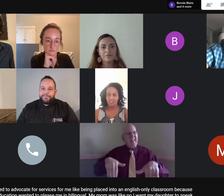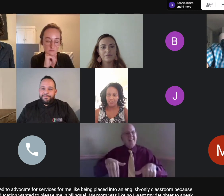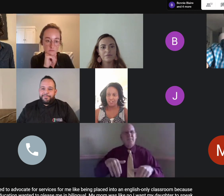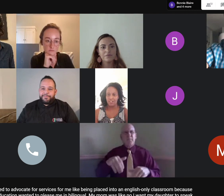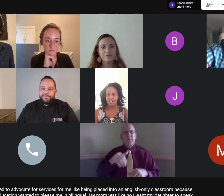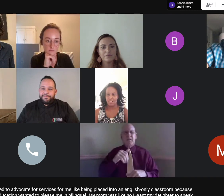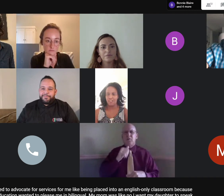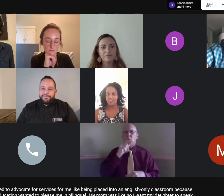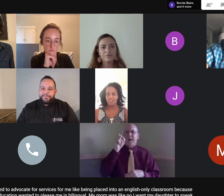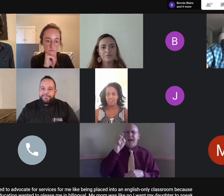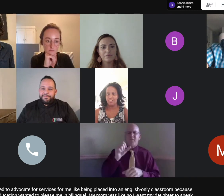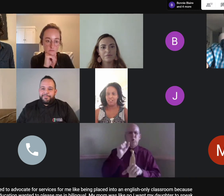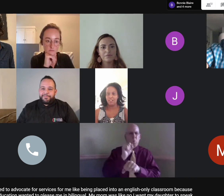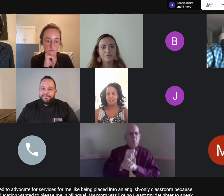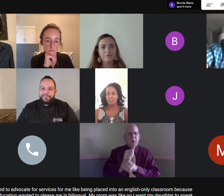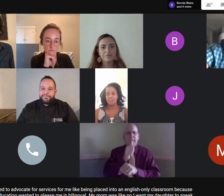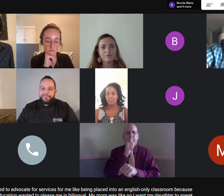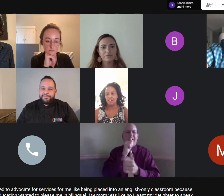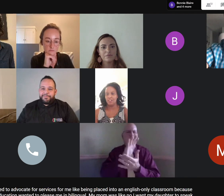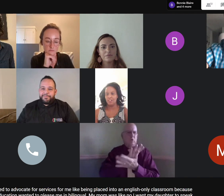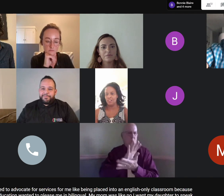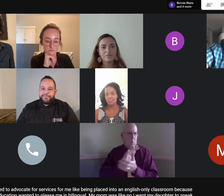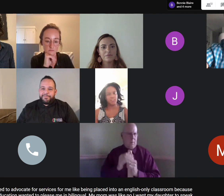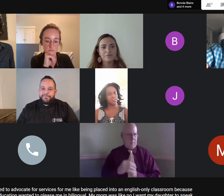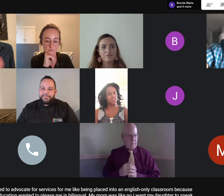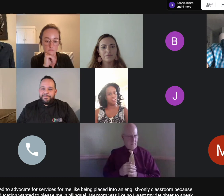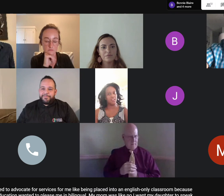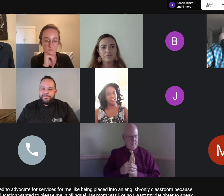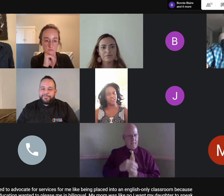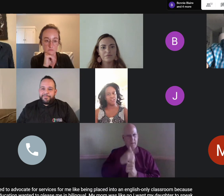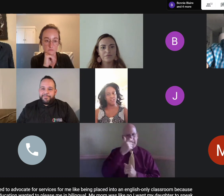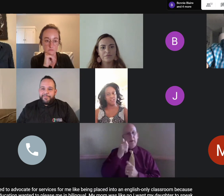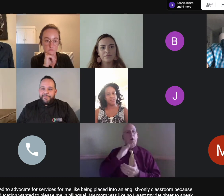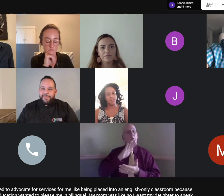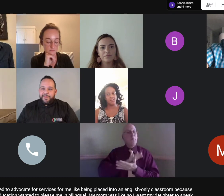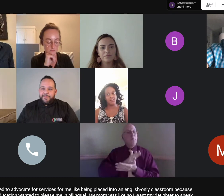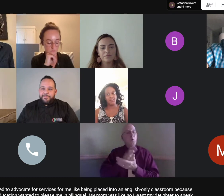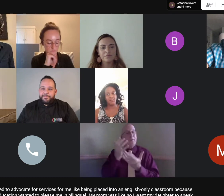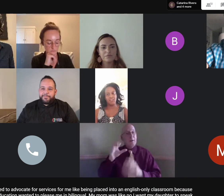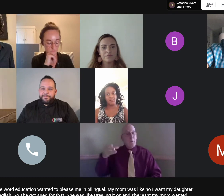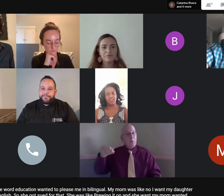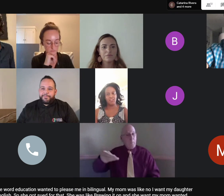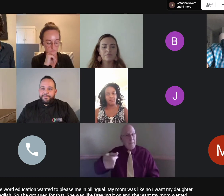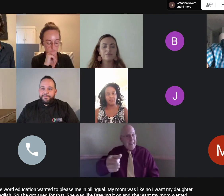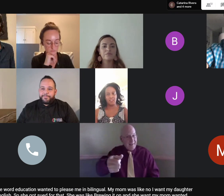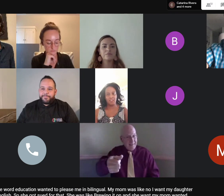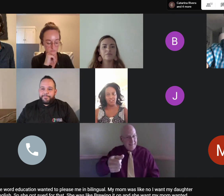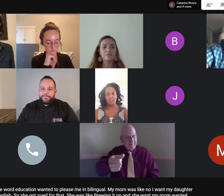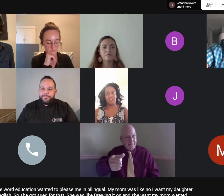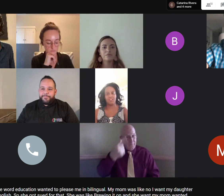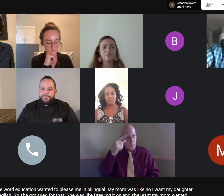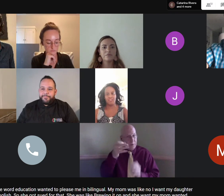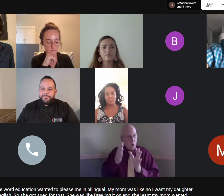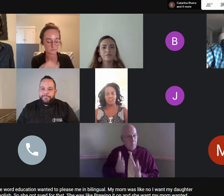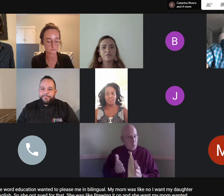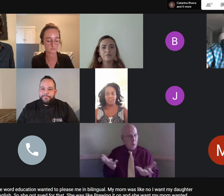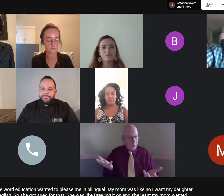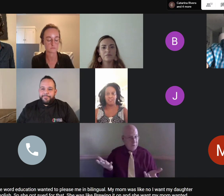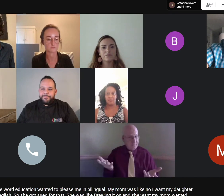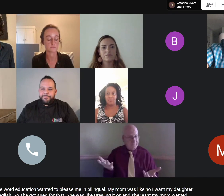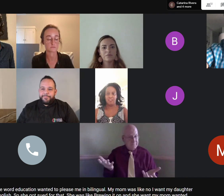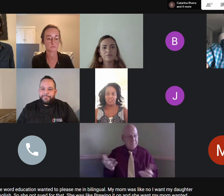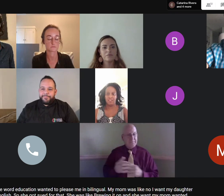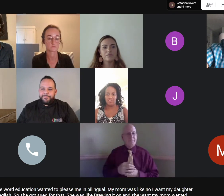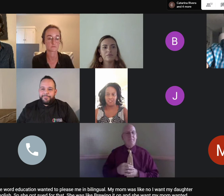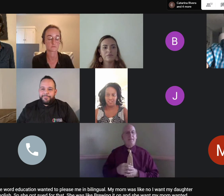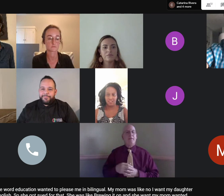having to work at private school because the school didn't want to have to, take me aside for the